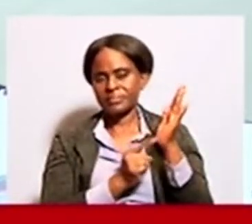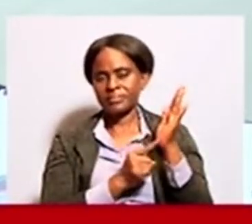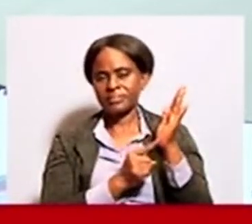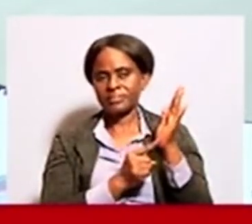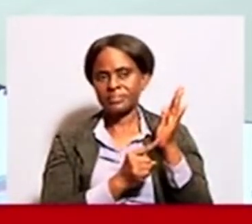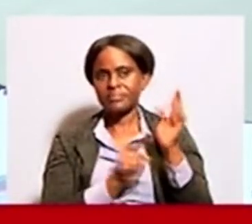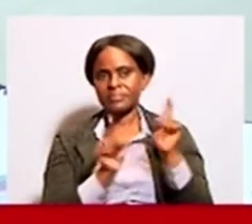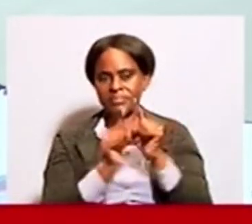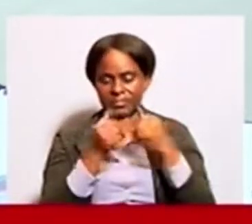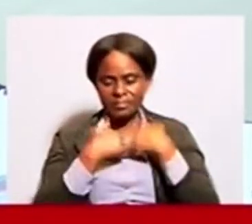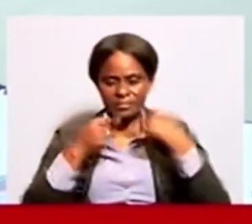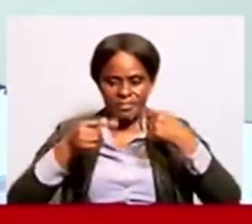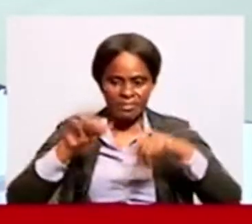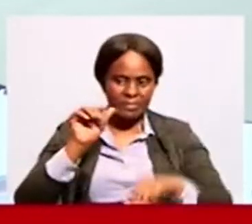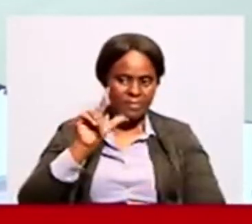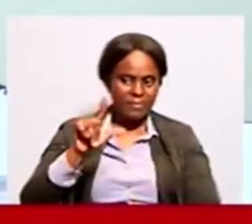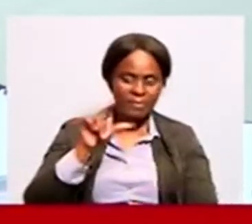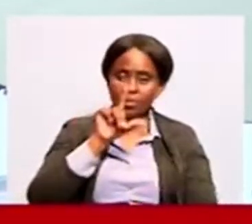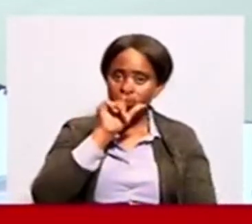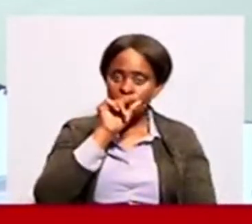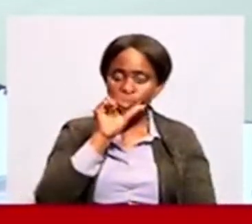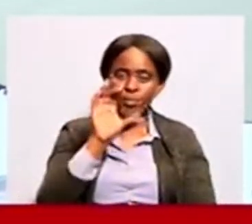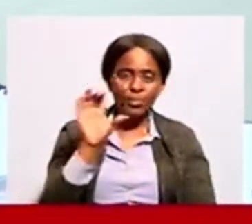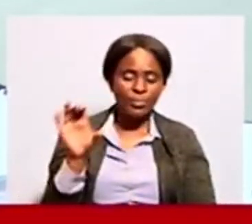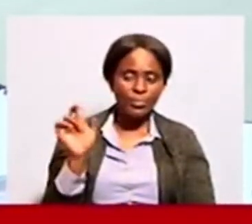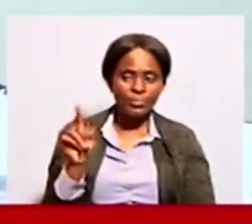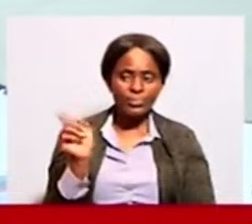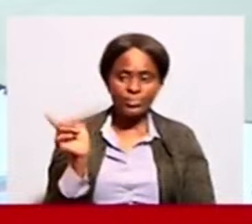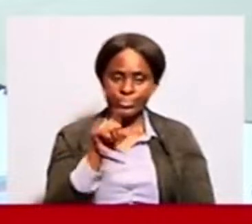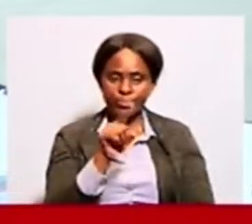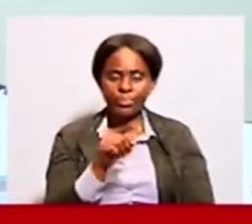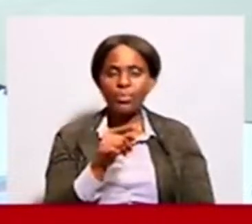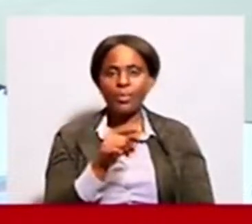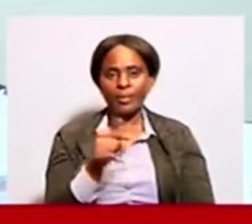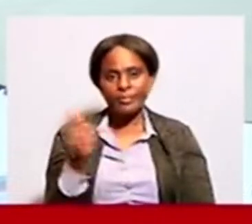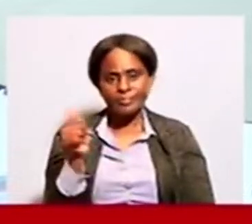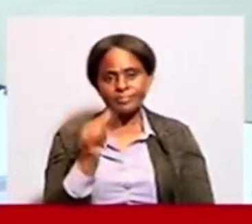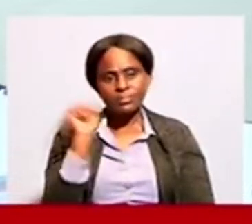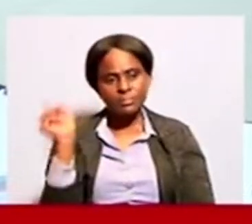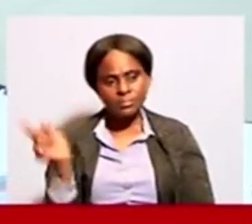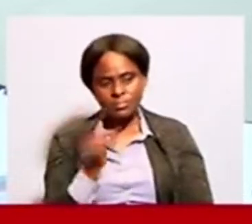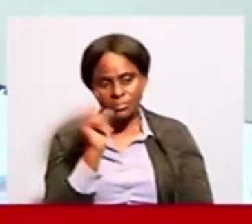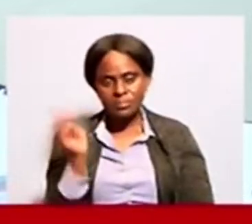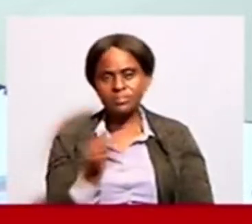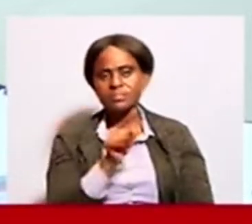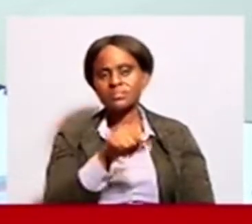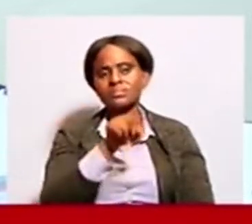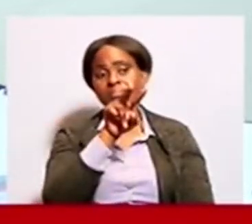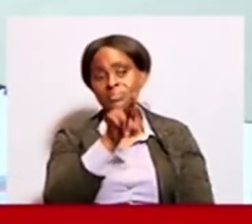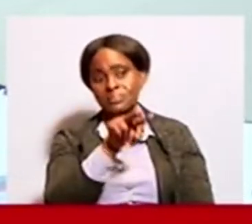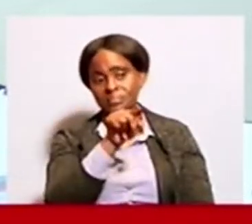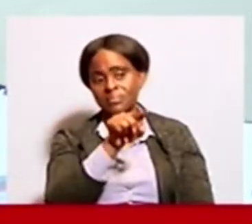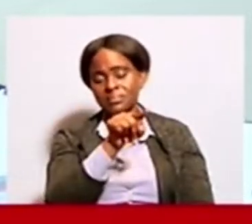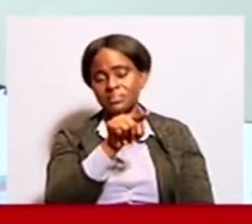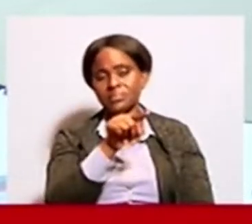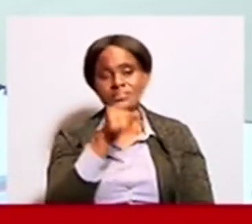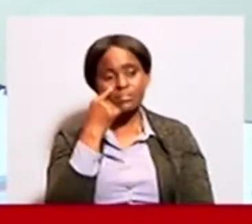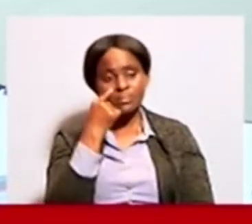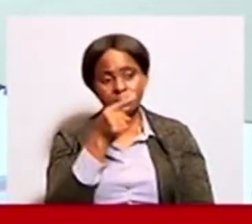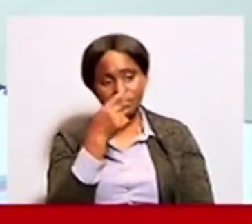And there is a local authority that has given a contract that is supposed to be always keeping its eye on